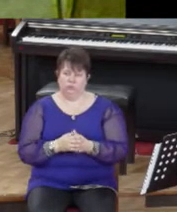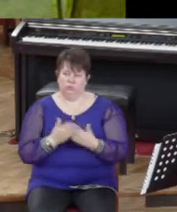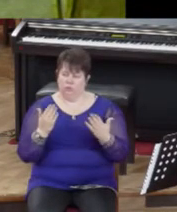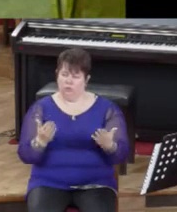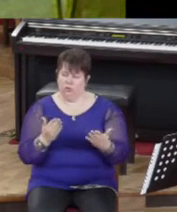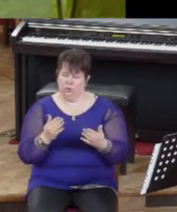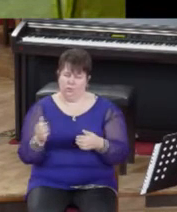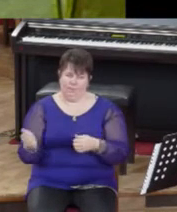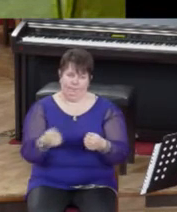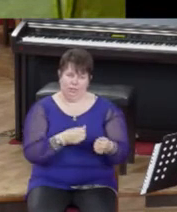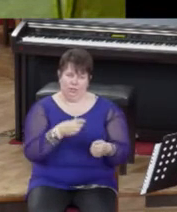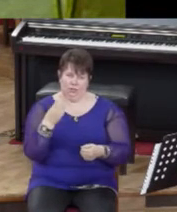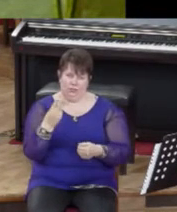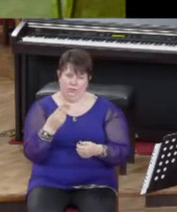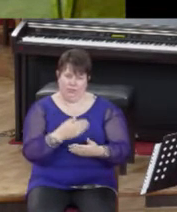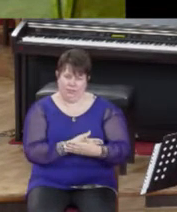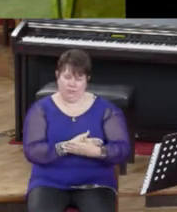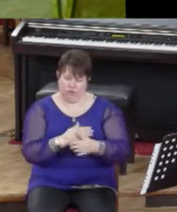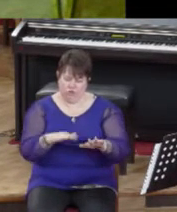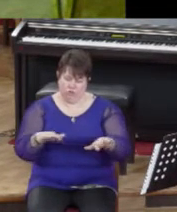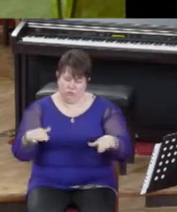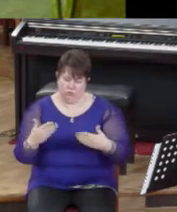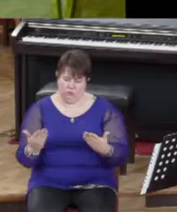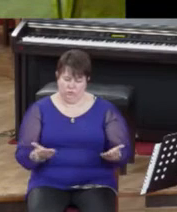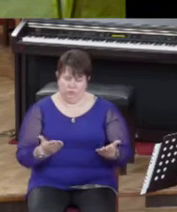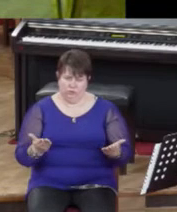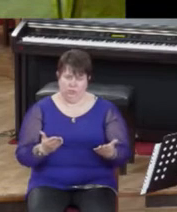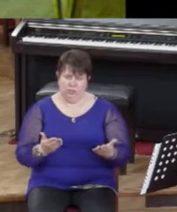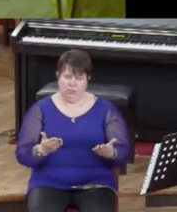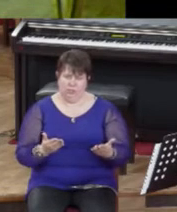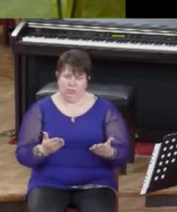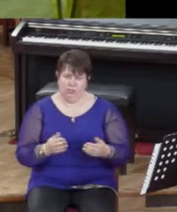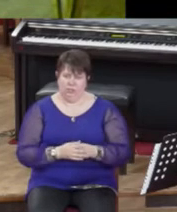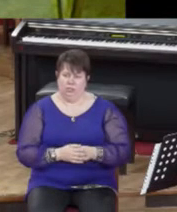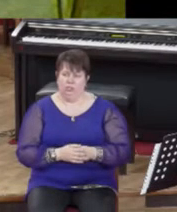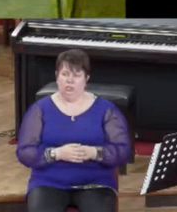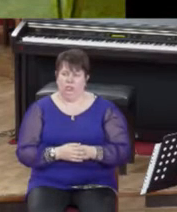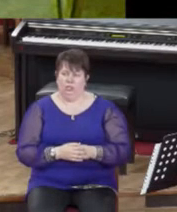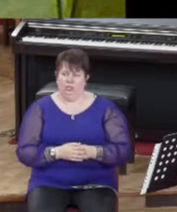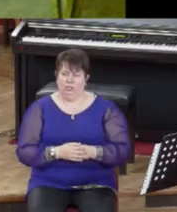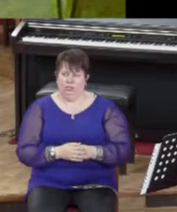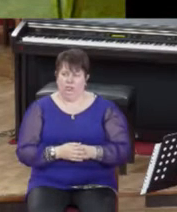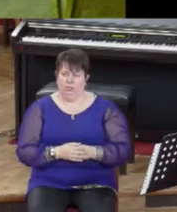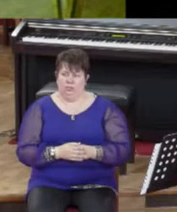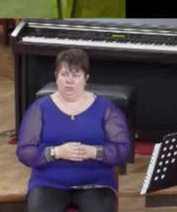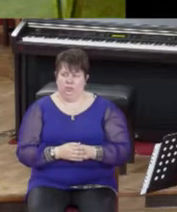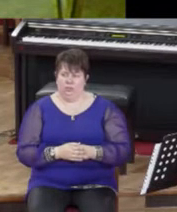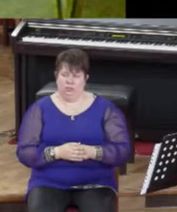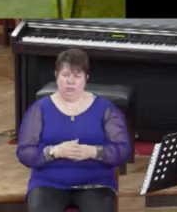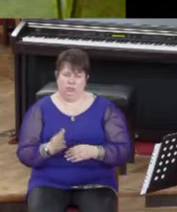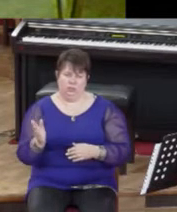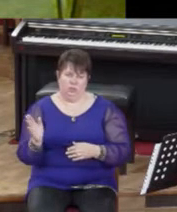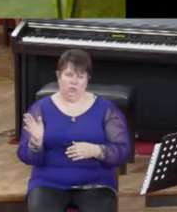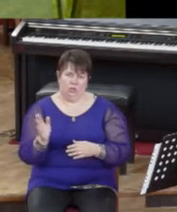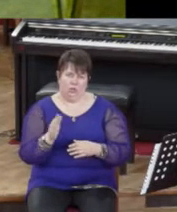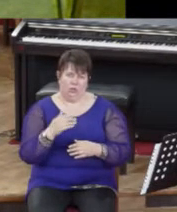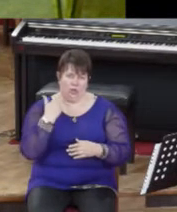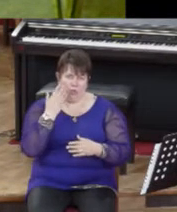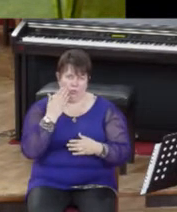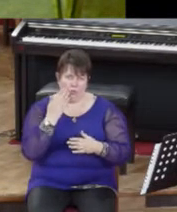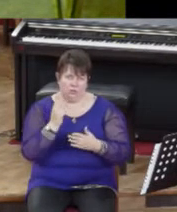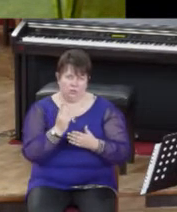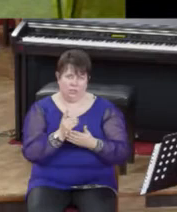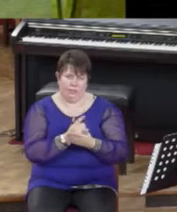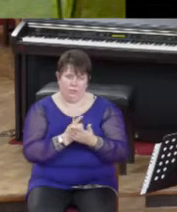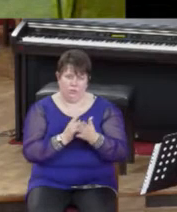bring your three little ones for their baptism today. Baptism, of course, is always about faith in